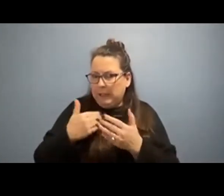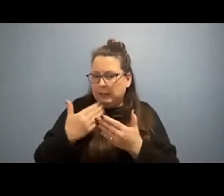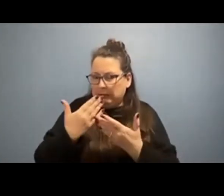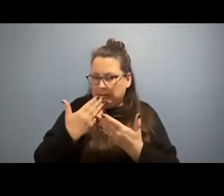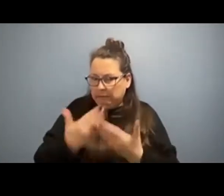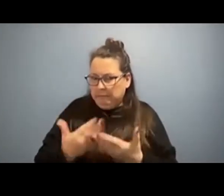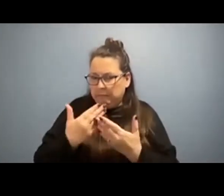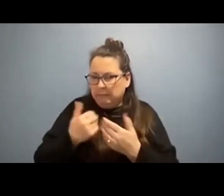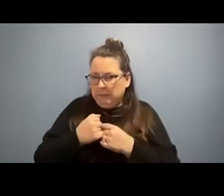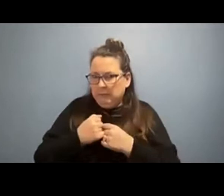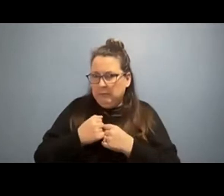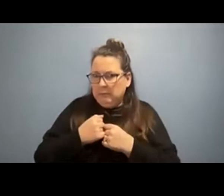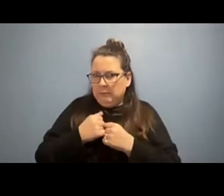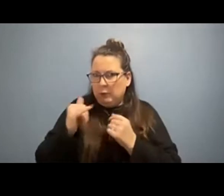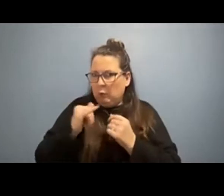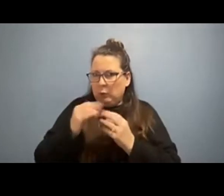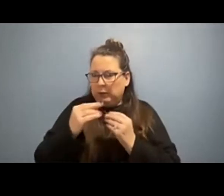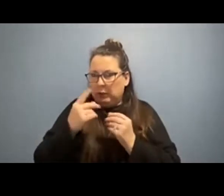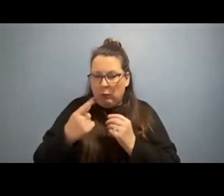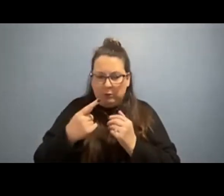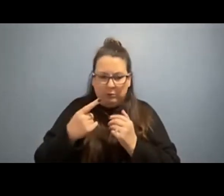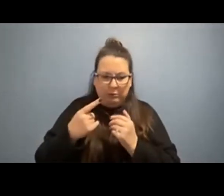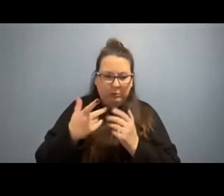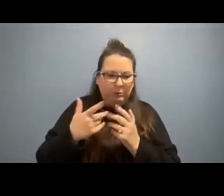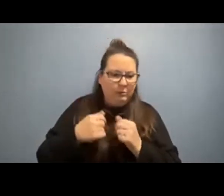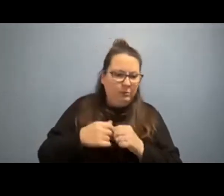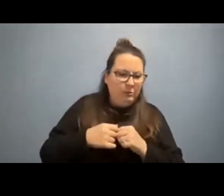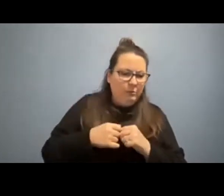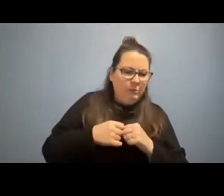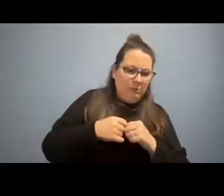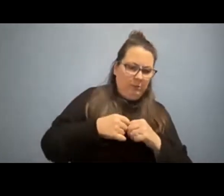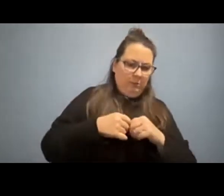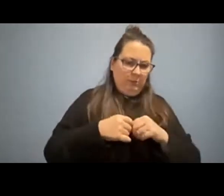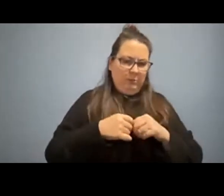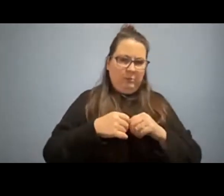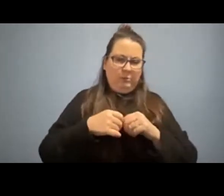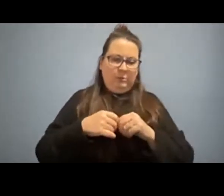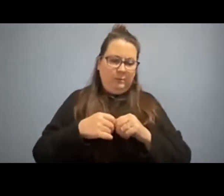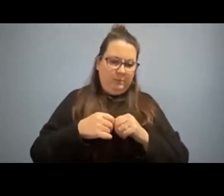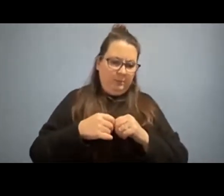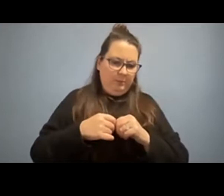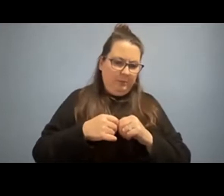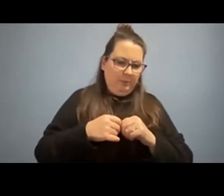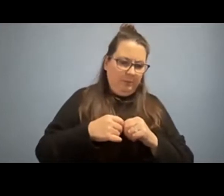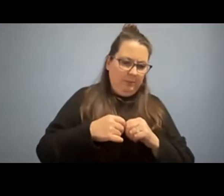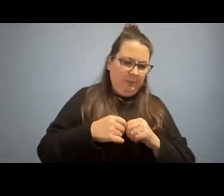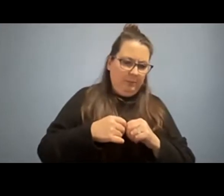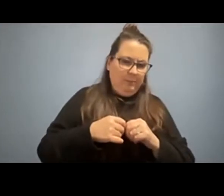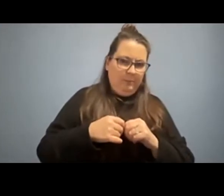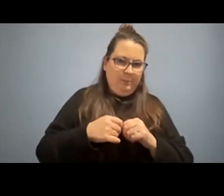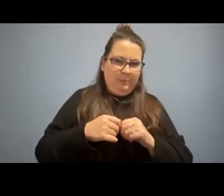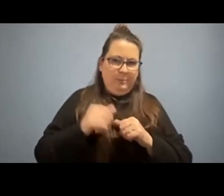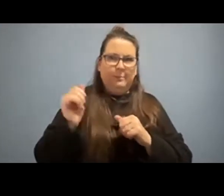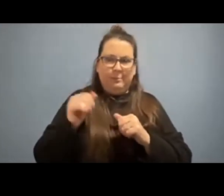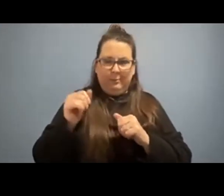Or the host? I think Riaz. Yeah, Riaz can do this for us. Eddie is doing that right now.